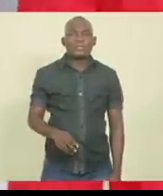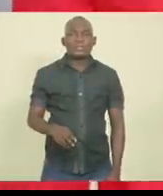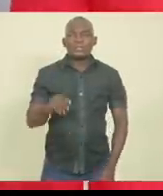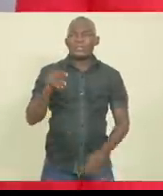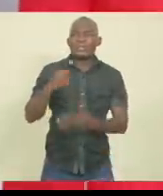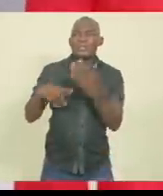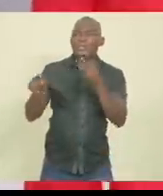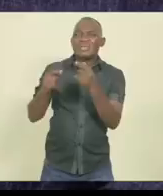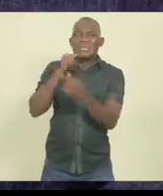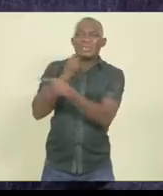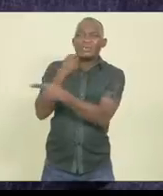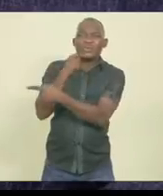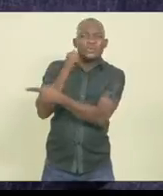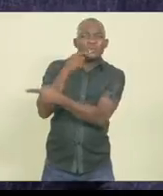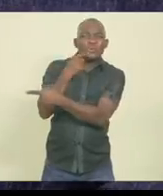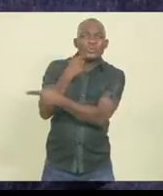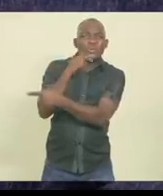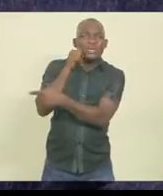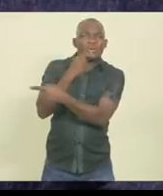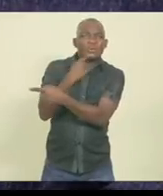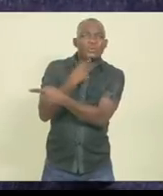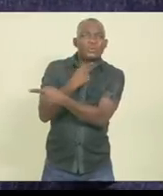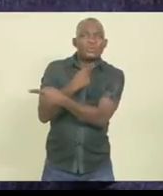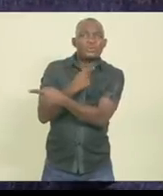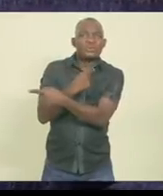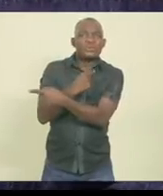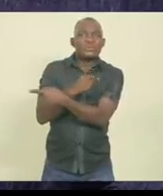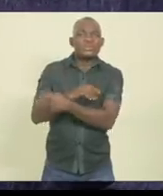What's going on there? I mean, who is that lady?